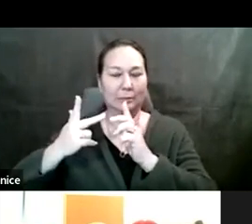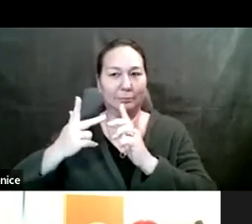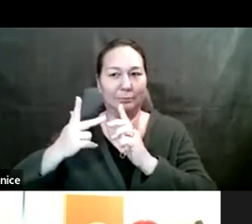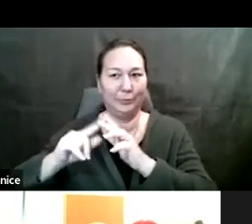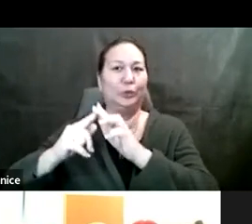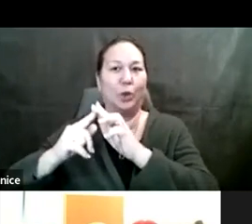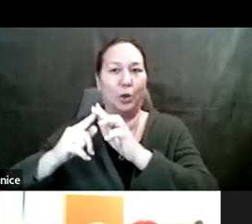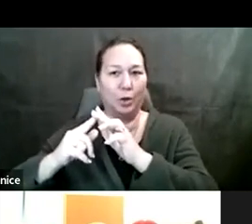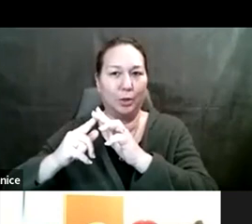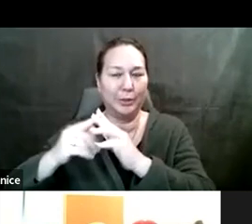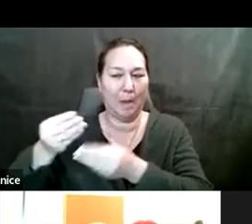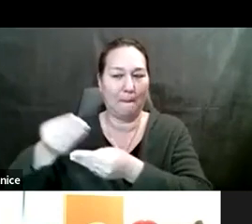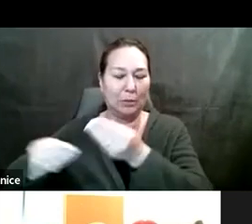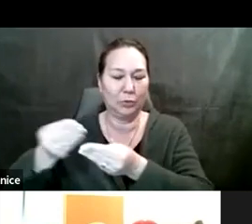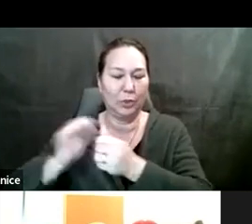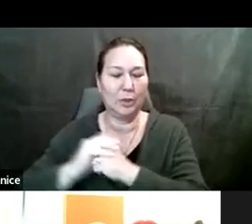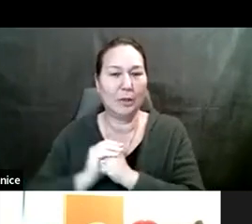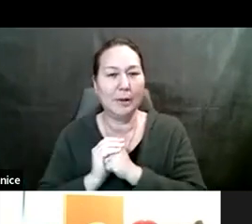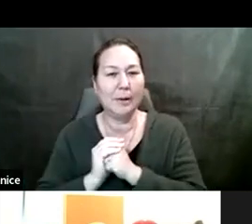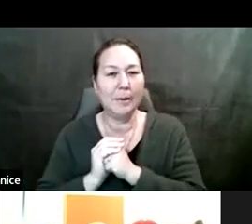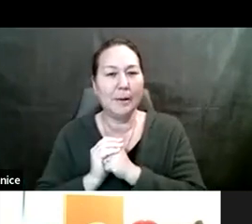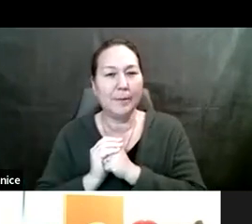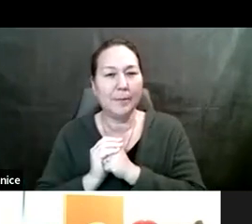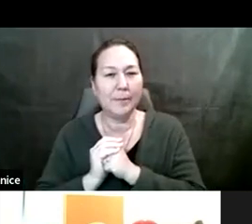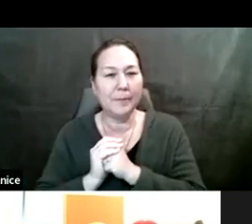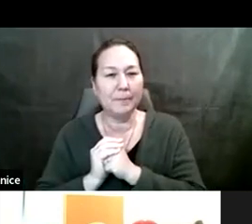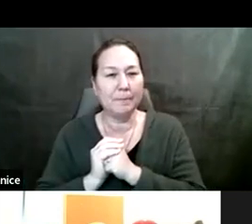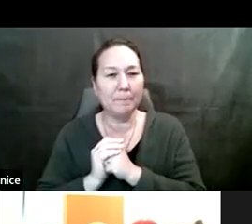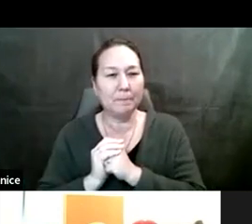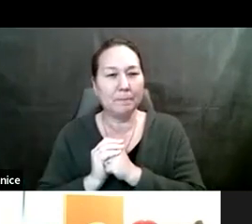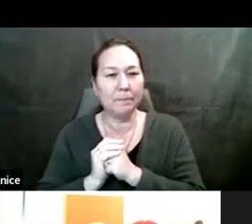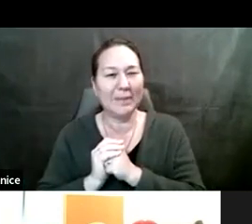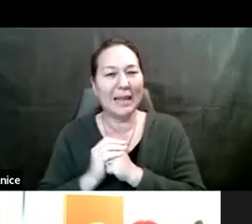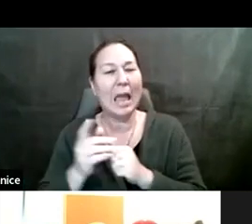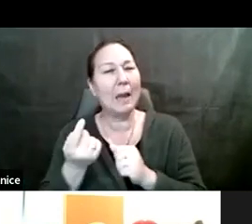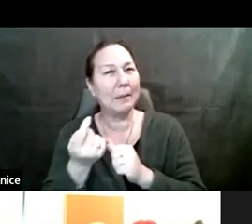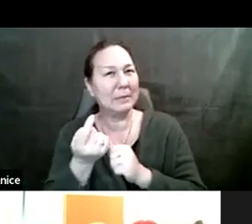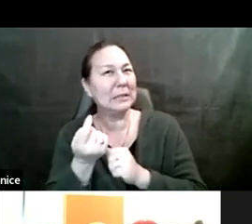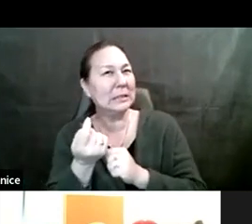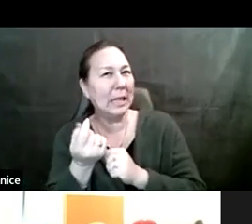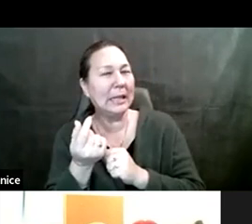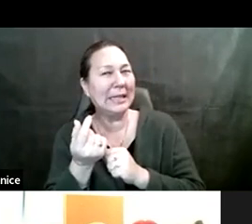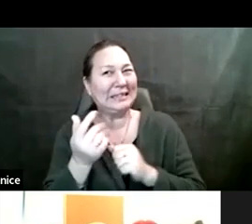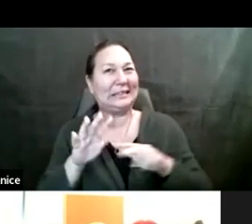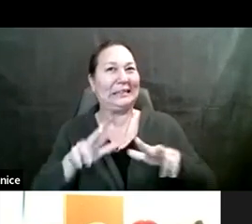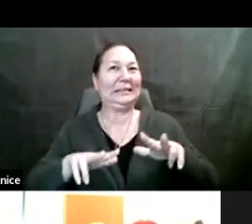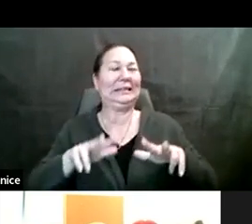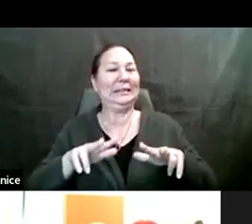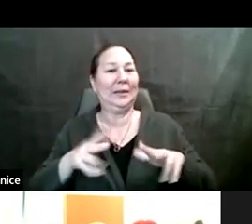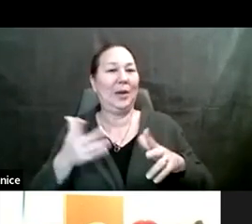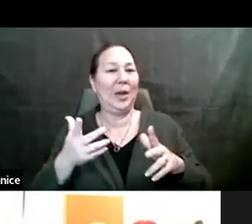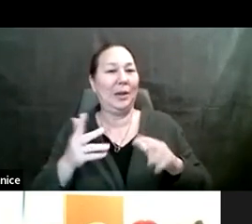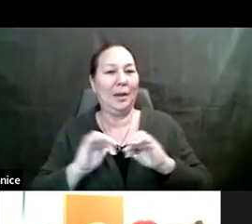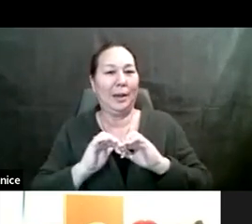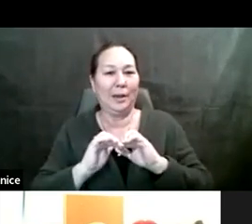reticent about what it's actually doing for our most um for